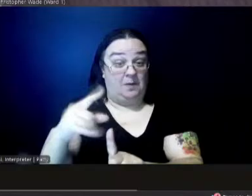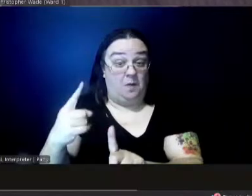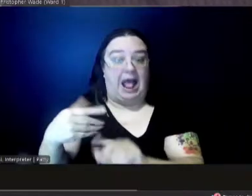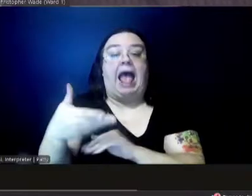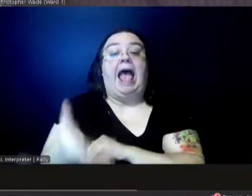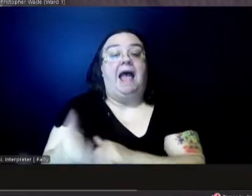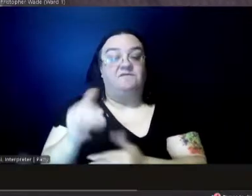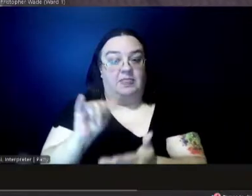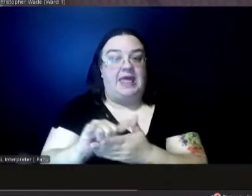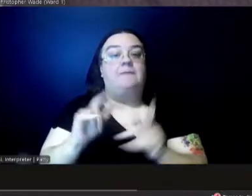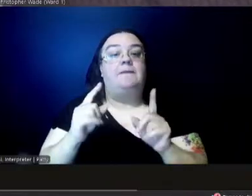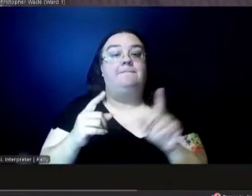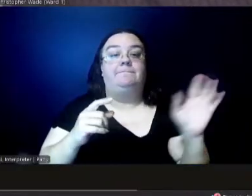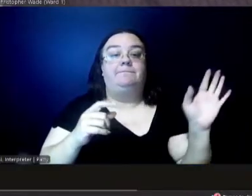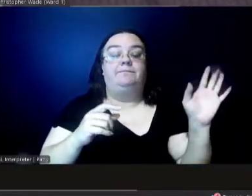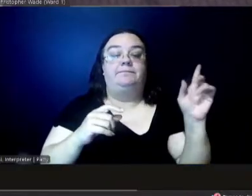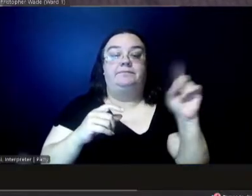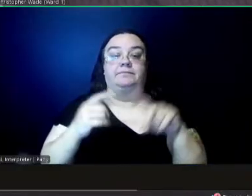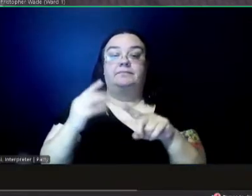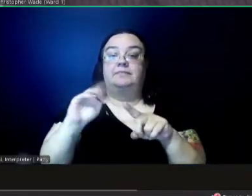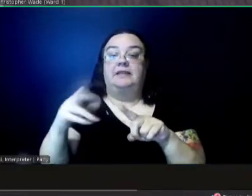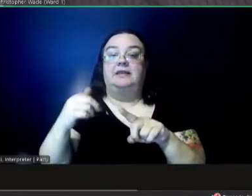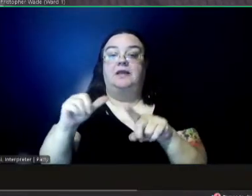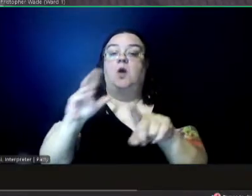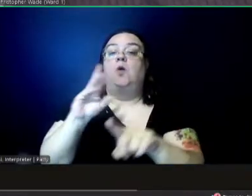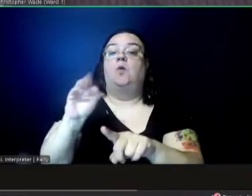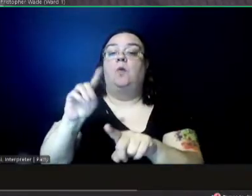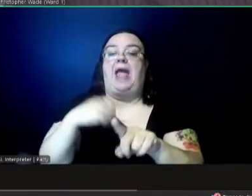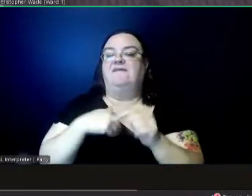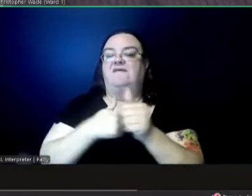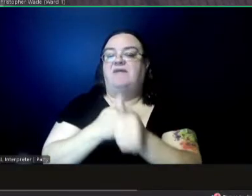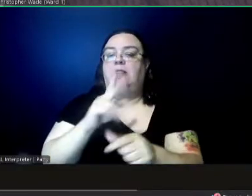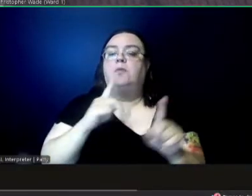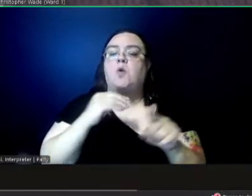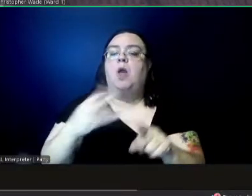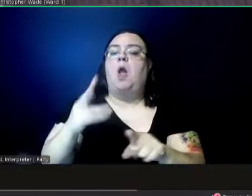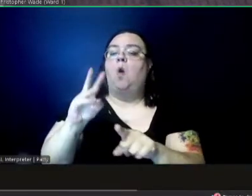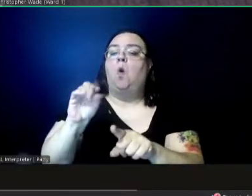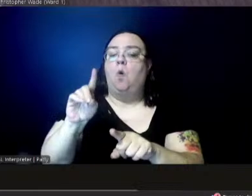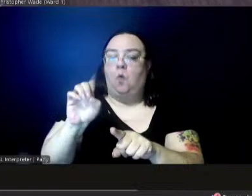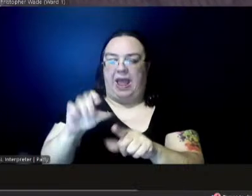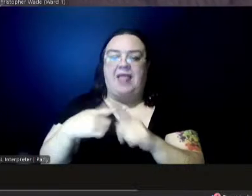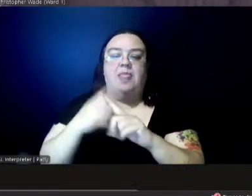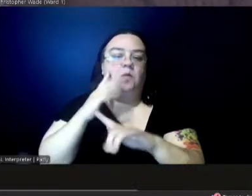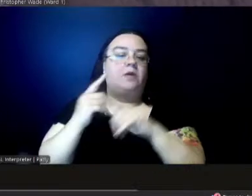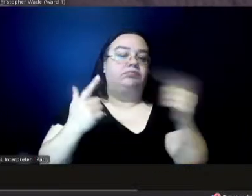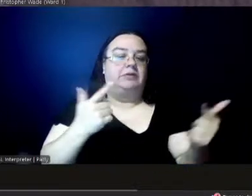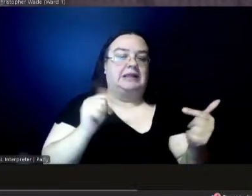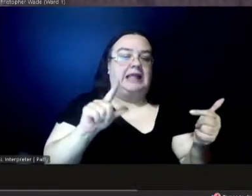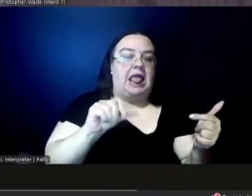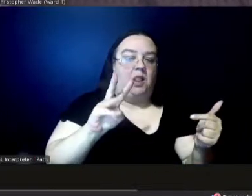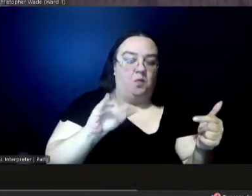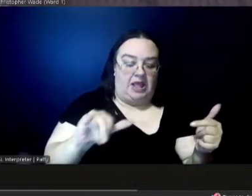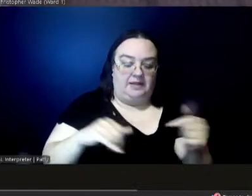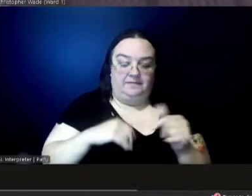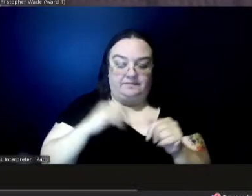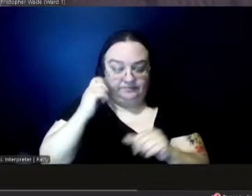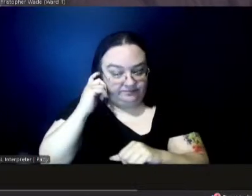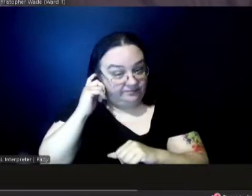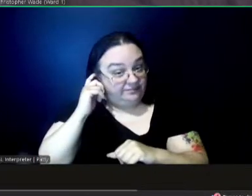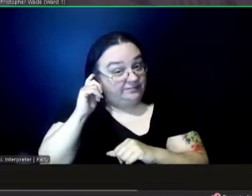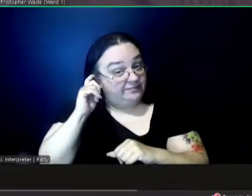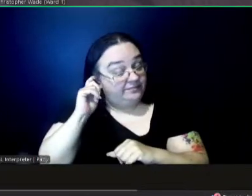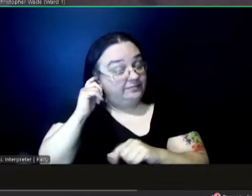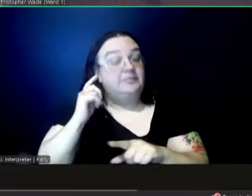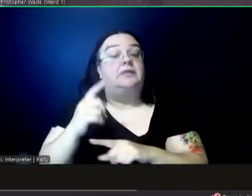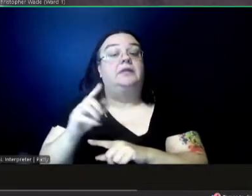Galloway. I got a follow-up too. Go ahead, Councilmember Wade, and then Mr. Galloway. I think you had a question about this point.